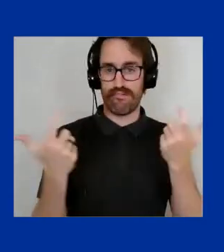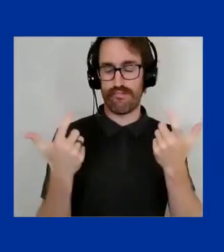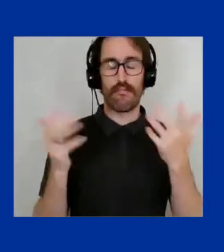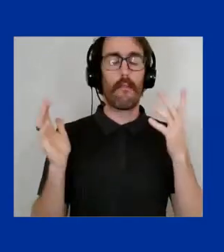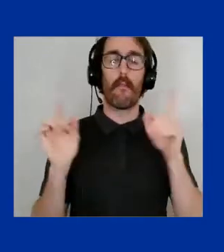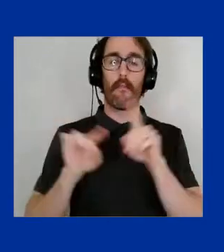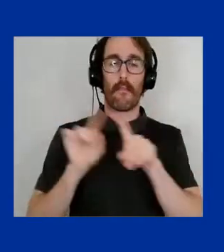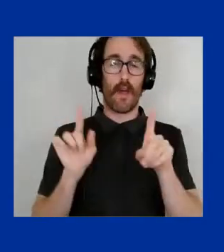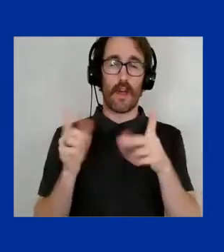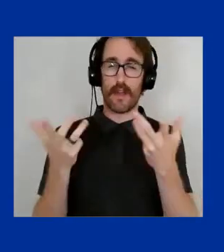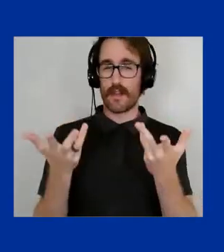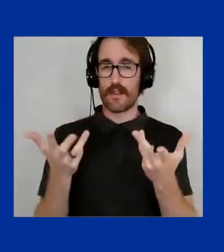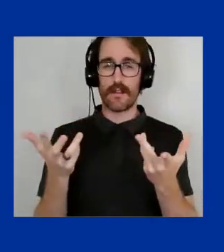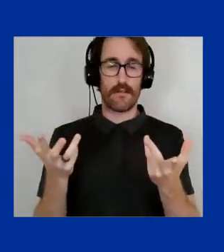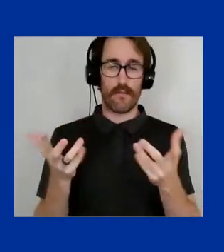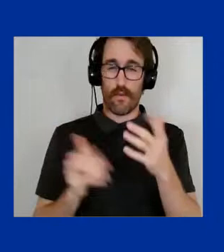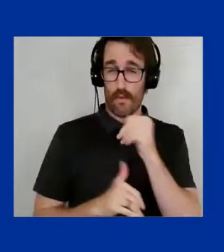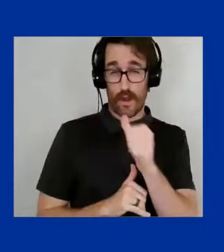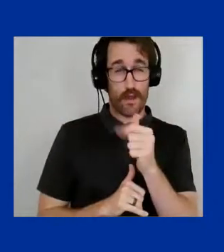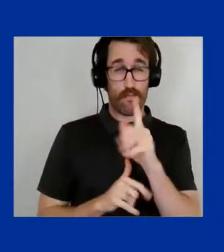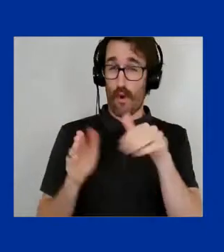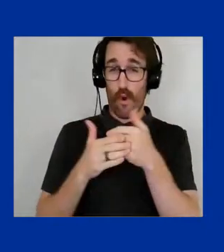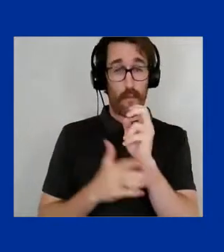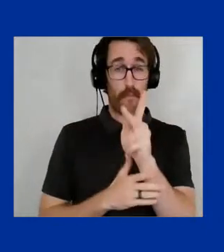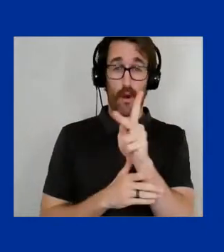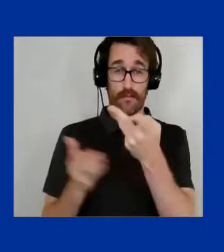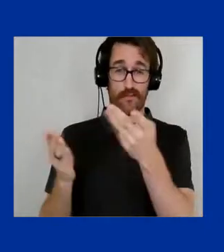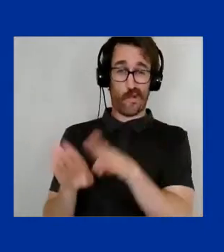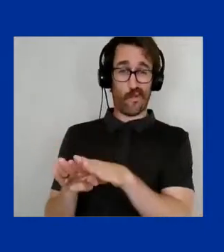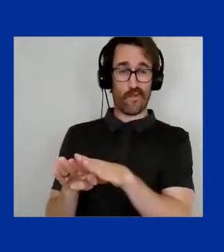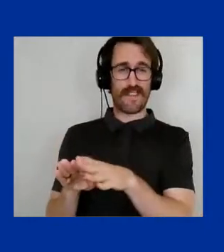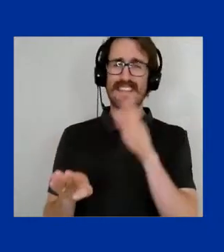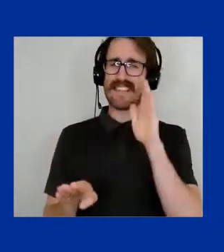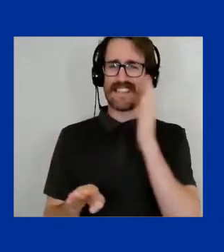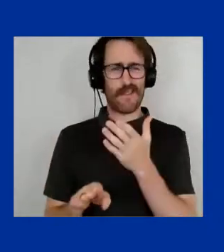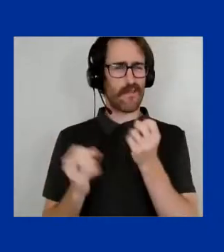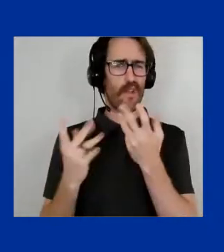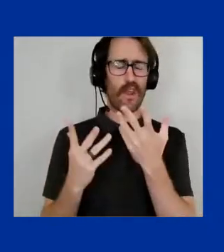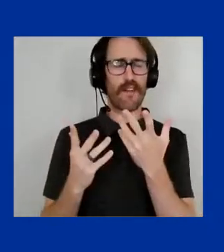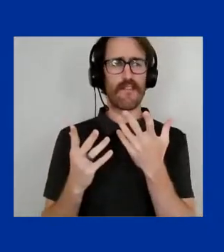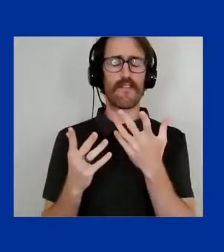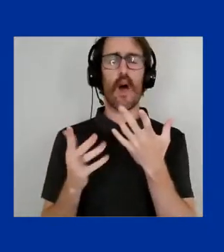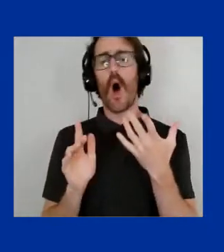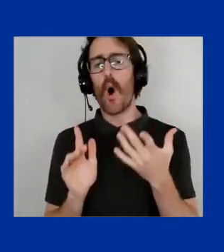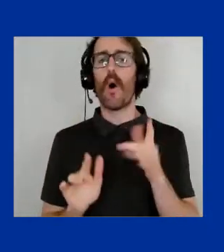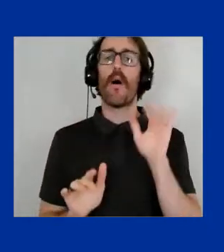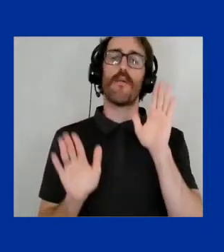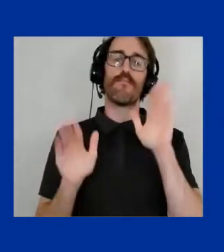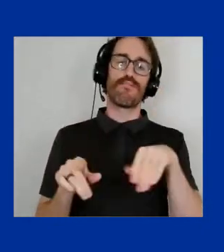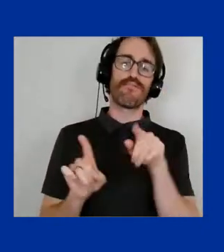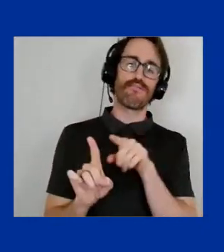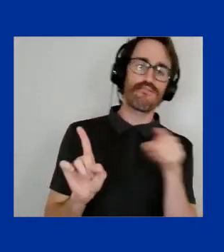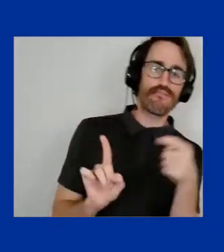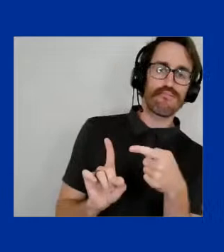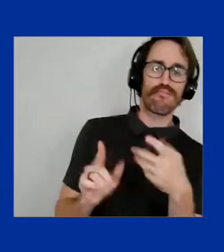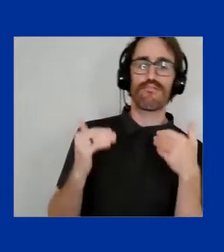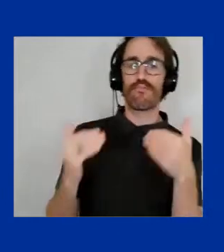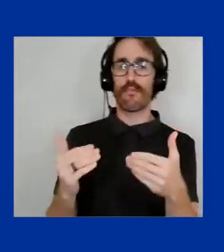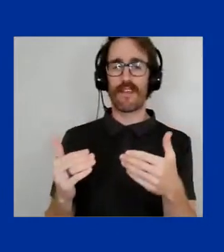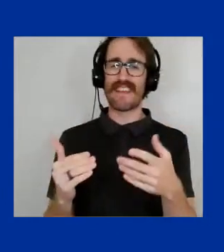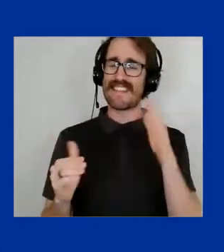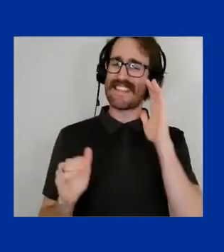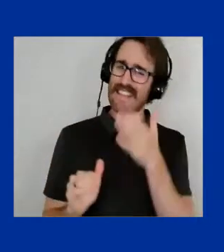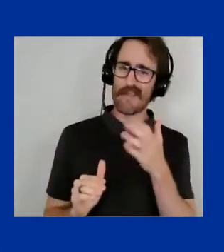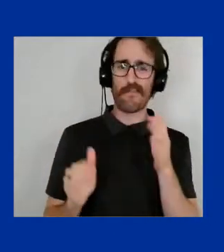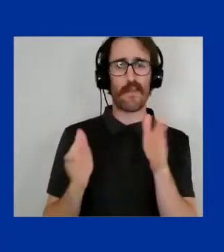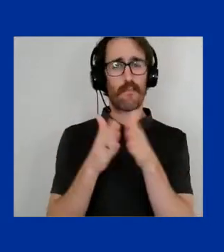or whatnot? Why not just go that route? It seems like there's a lot of loopholes and you've left the public very confused.